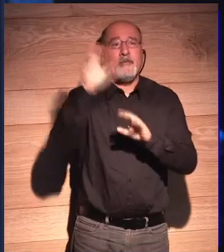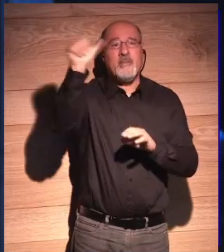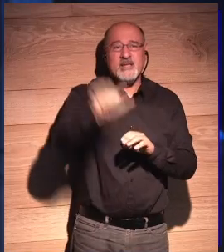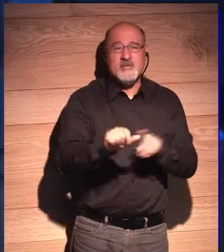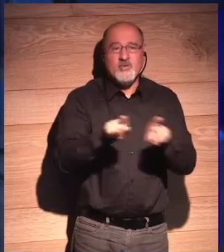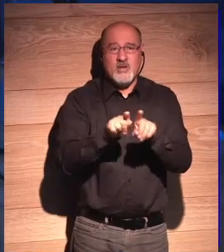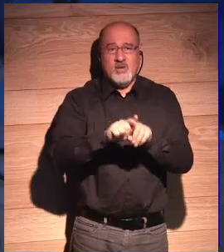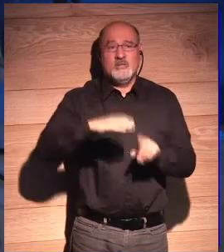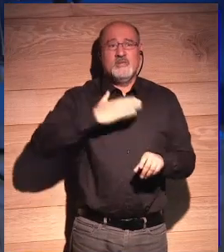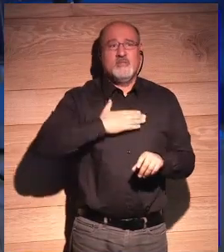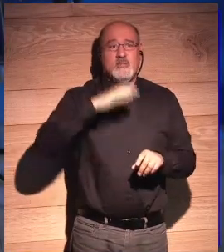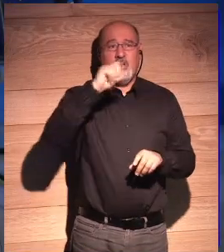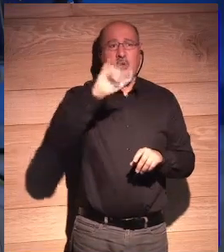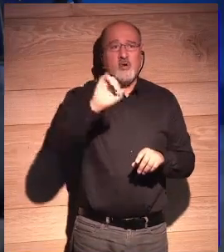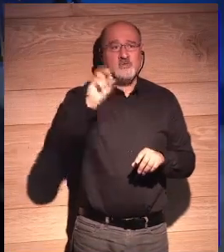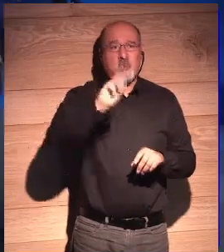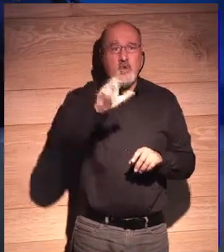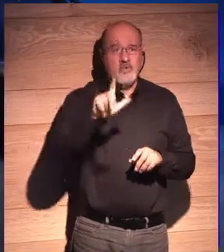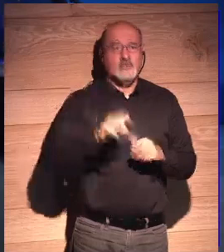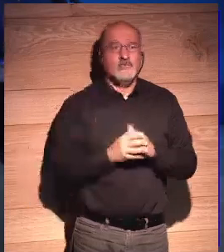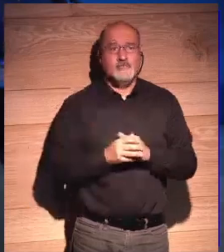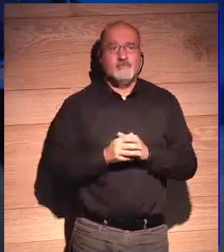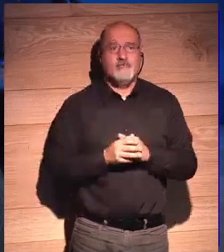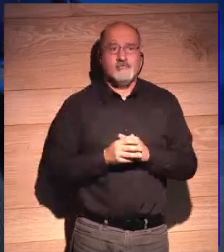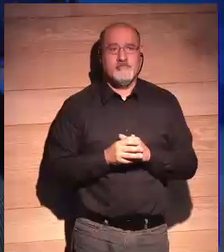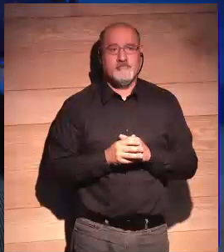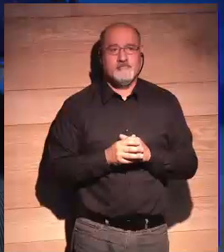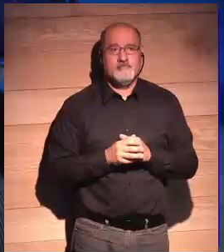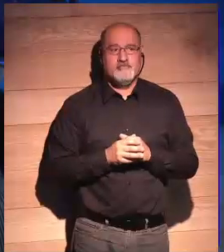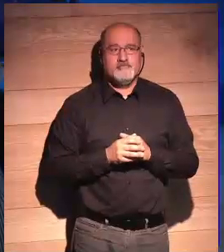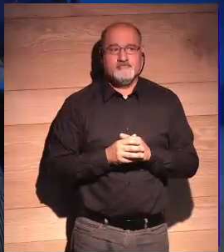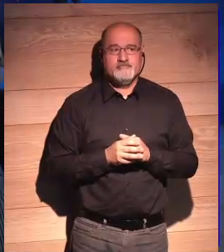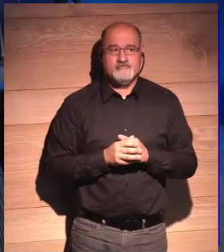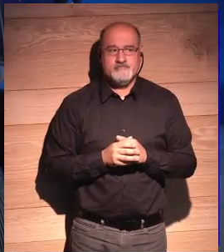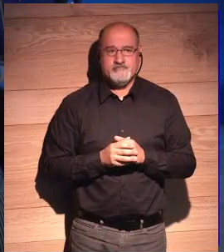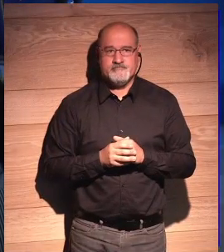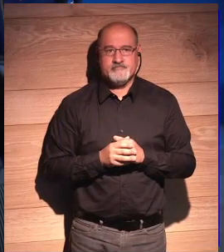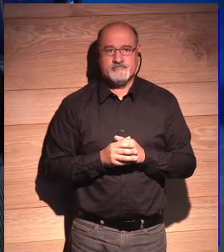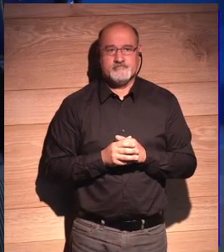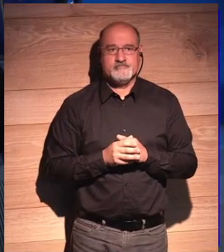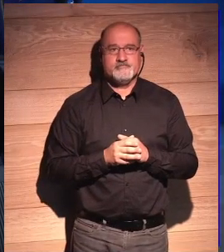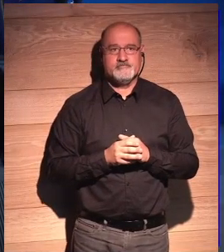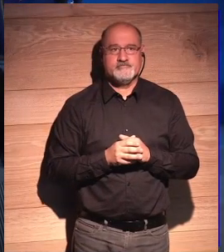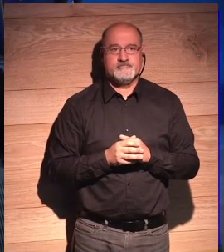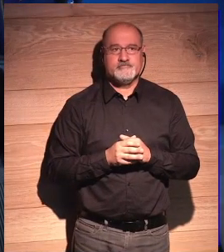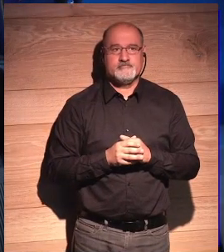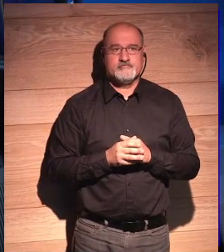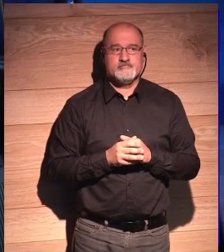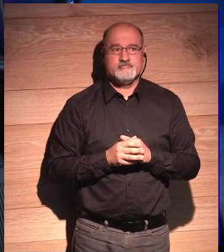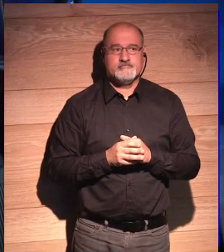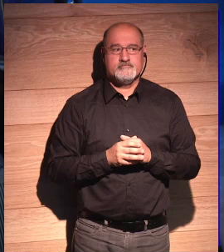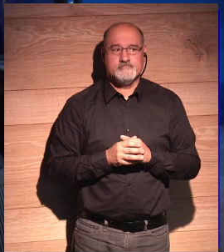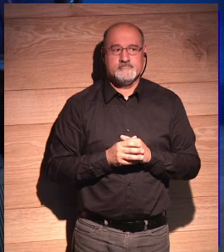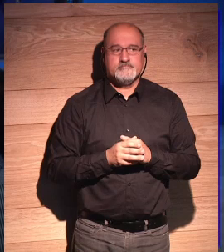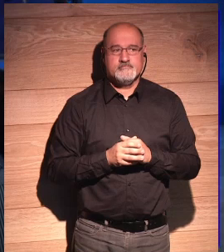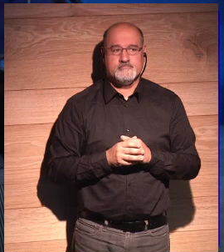comic book like this teenager that grows up and leaves the house, leaves the nest. I don't think if you had achieved this through your comic book or